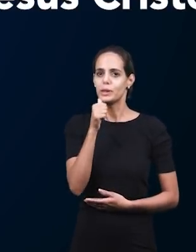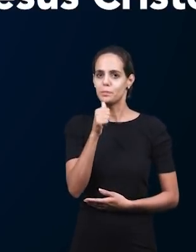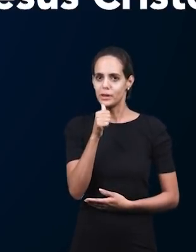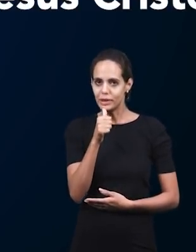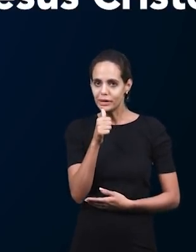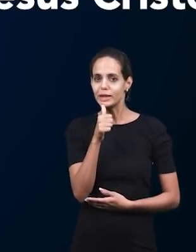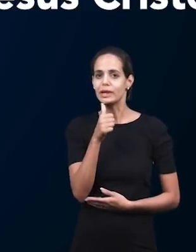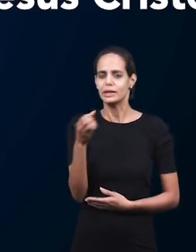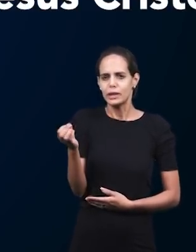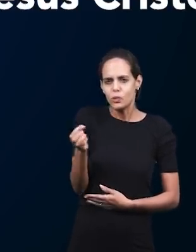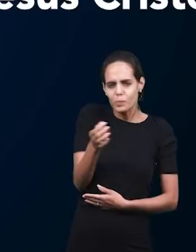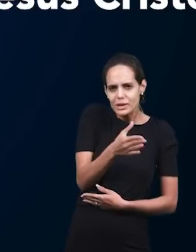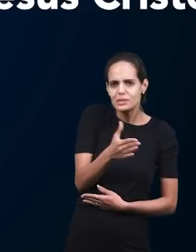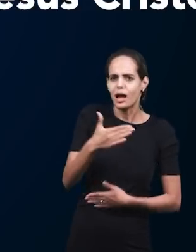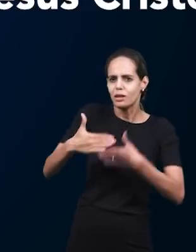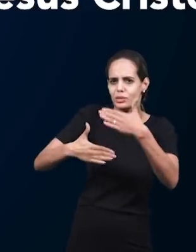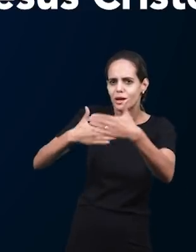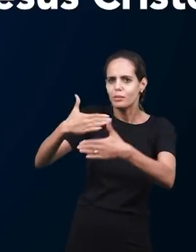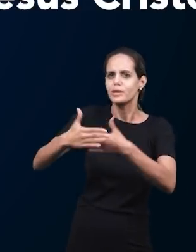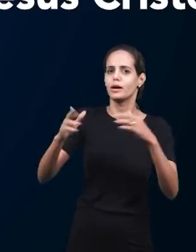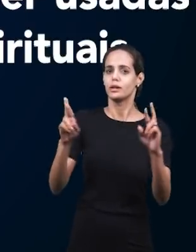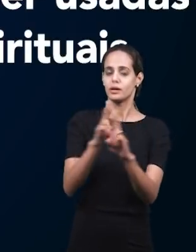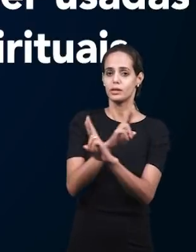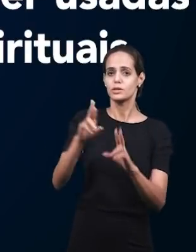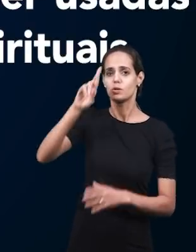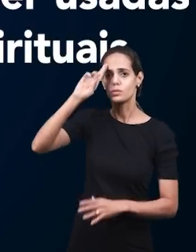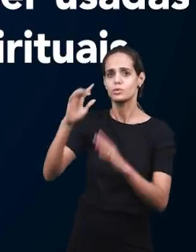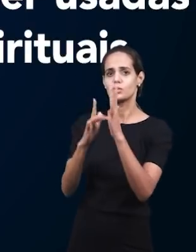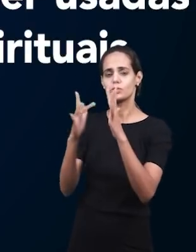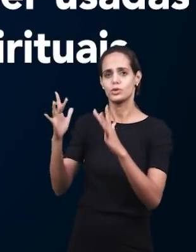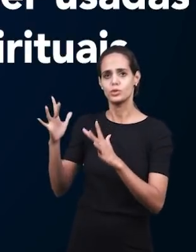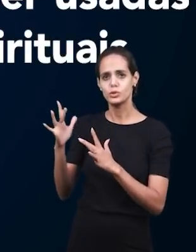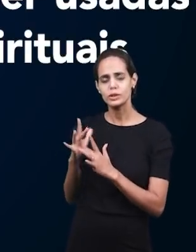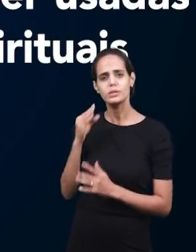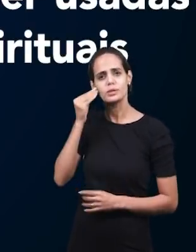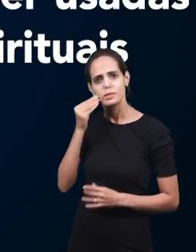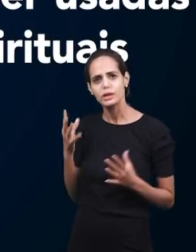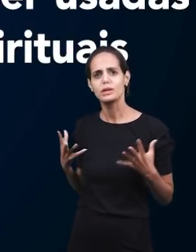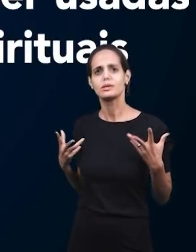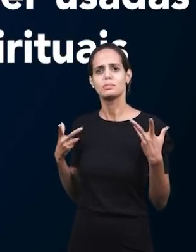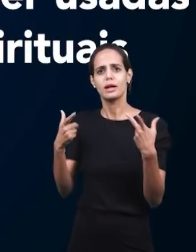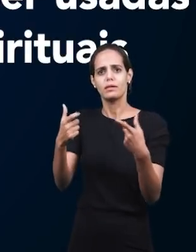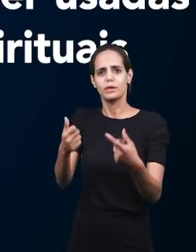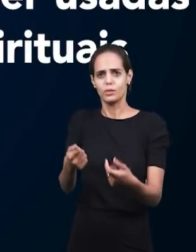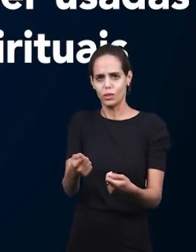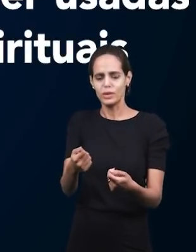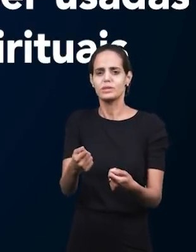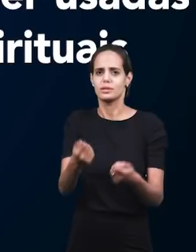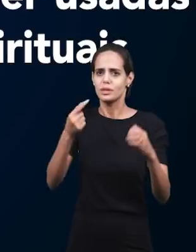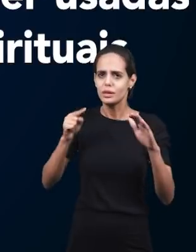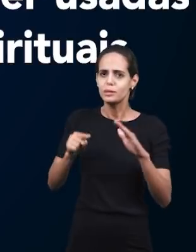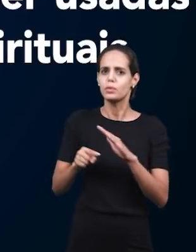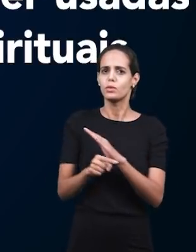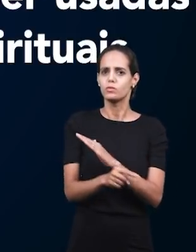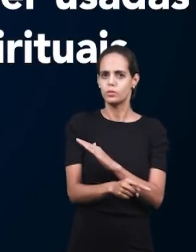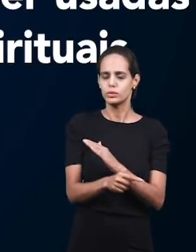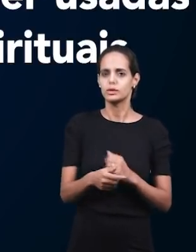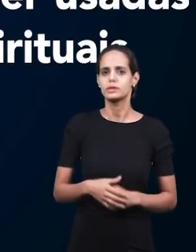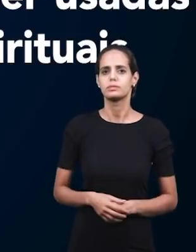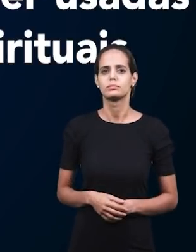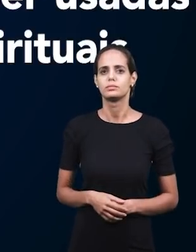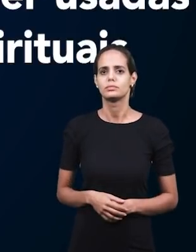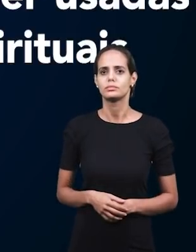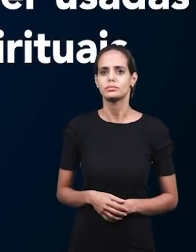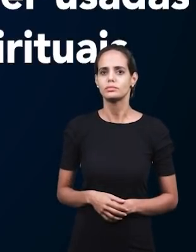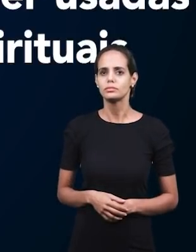that her relationship with the Lord Jesus Christ has become so much more deeper. And not only this, but we're